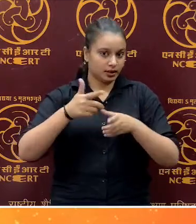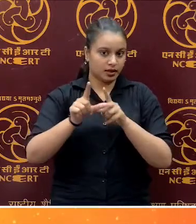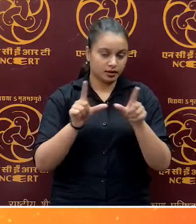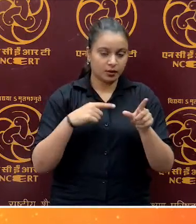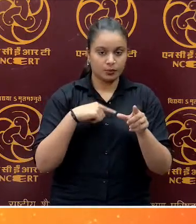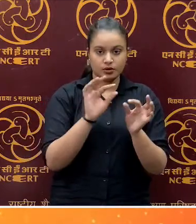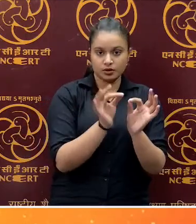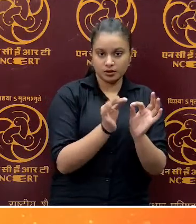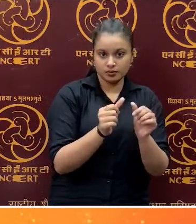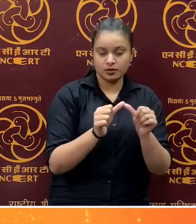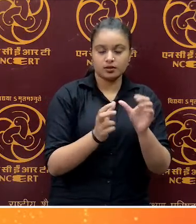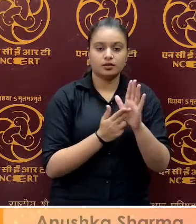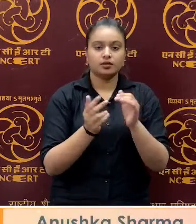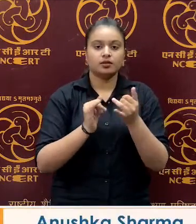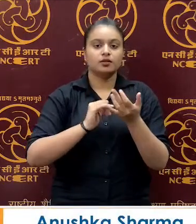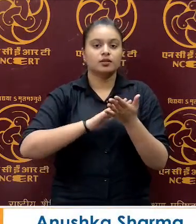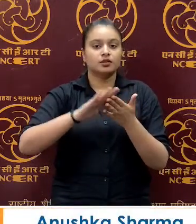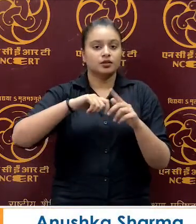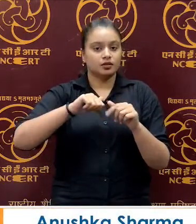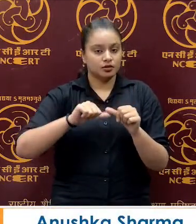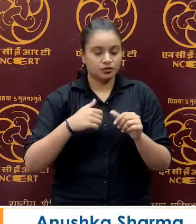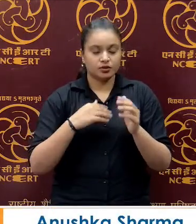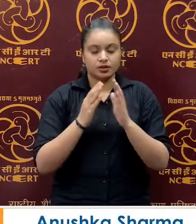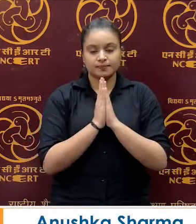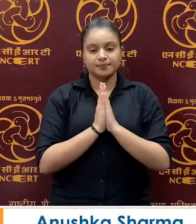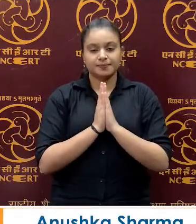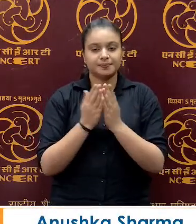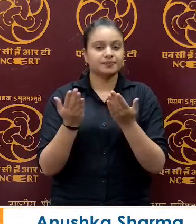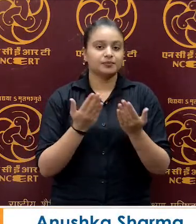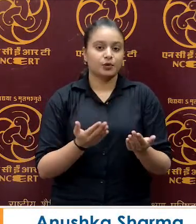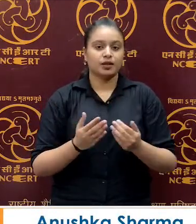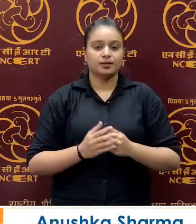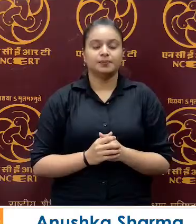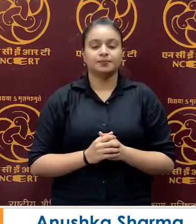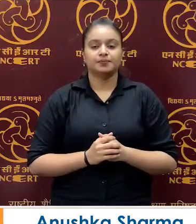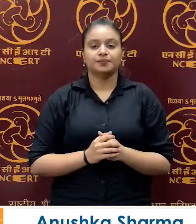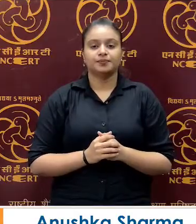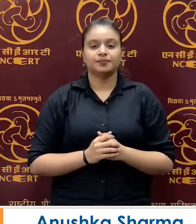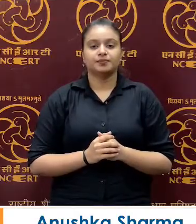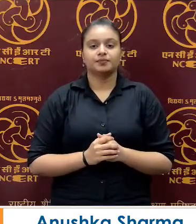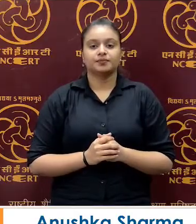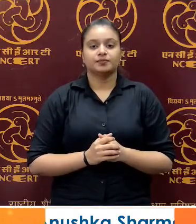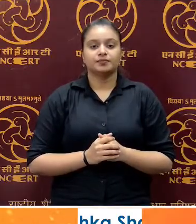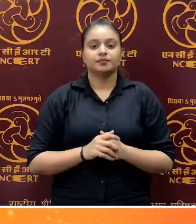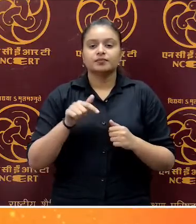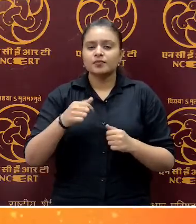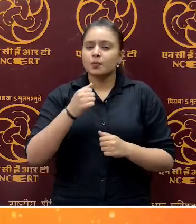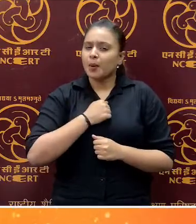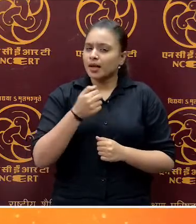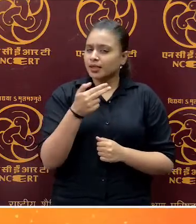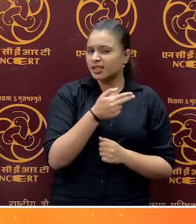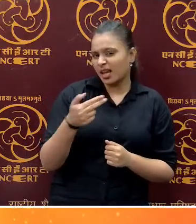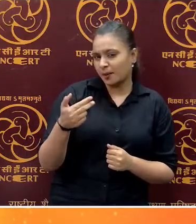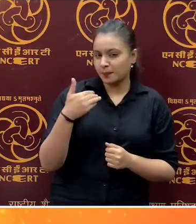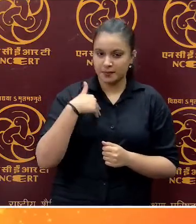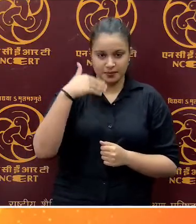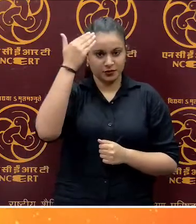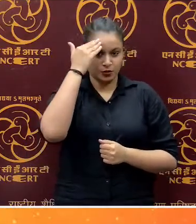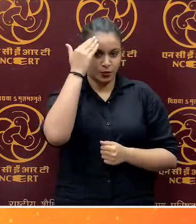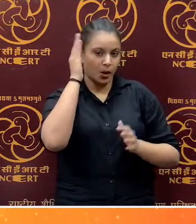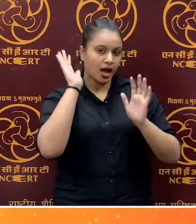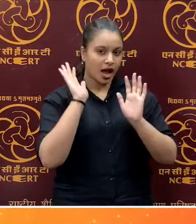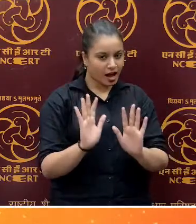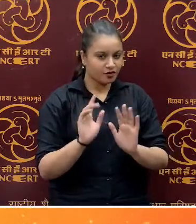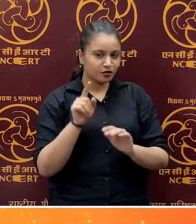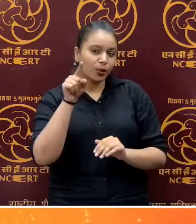interpreter, Ms. Anushka Sharma. Namaskar, a very warm welcome to you too. Now, ma'am, what about my name? I know my name, but I can